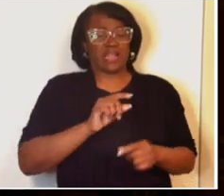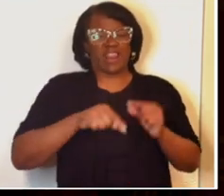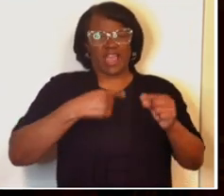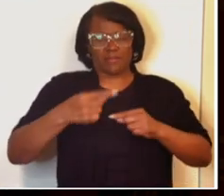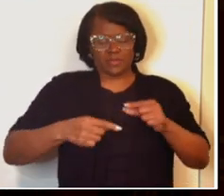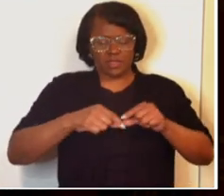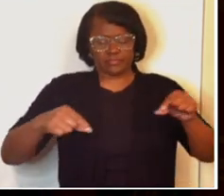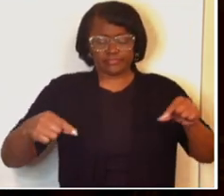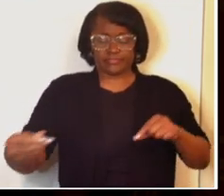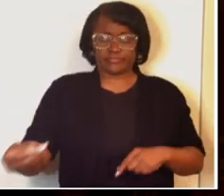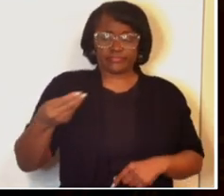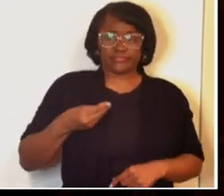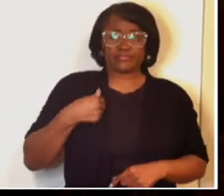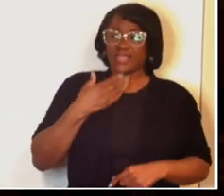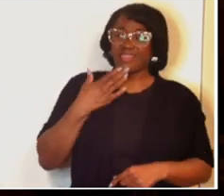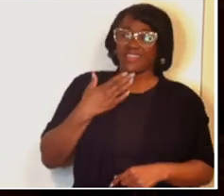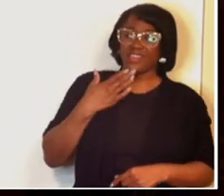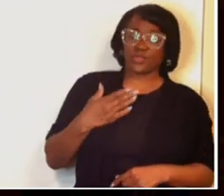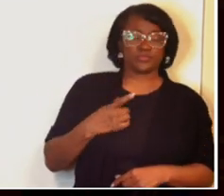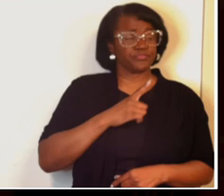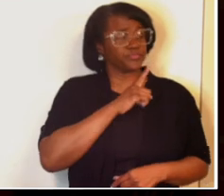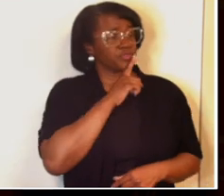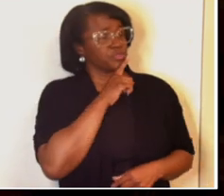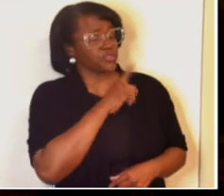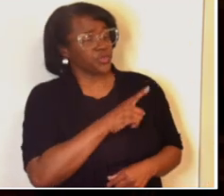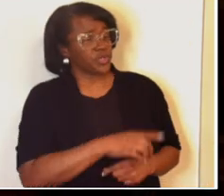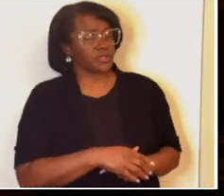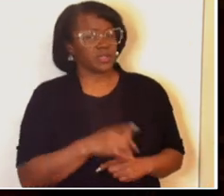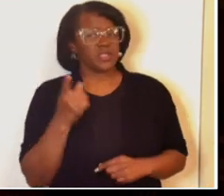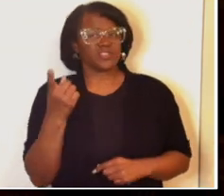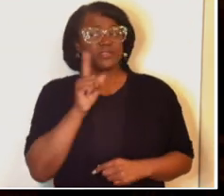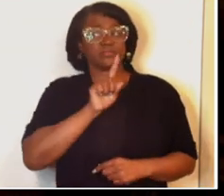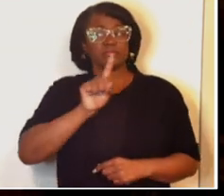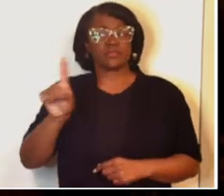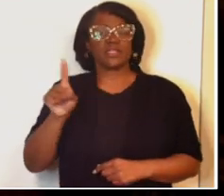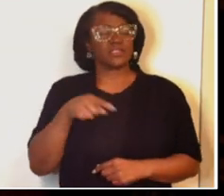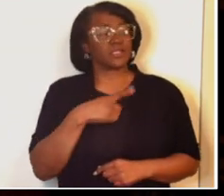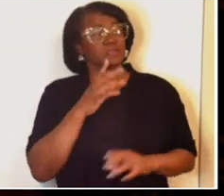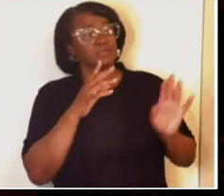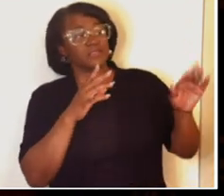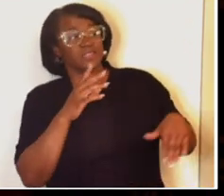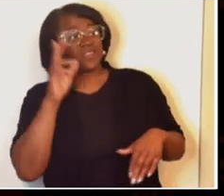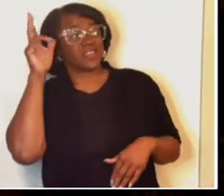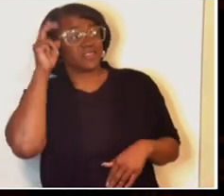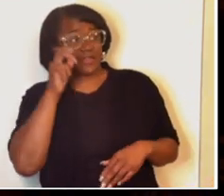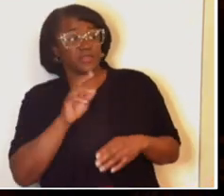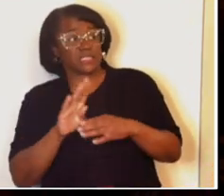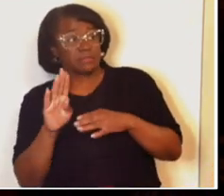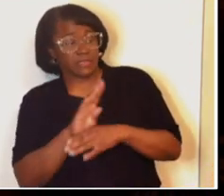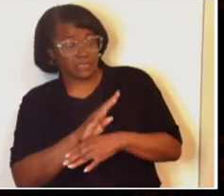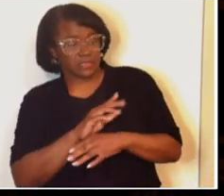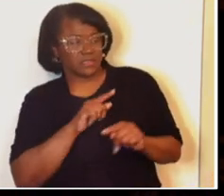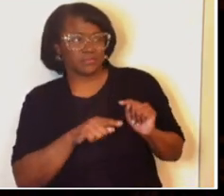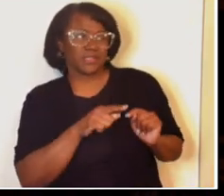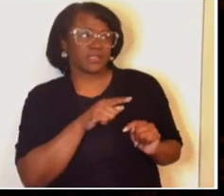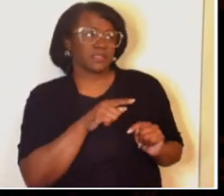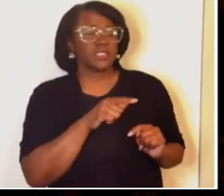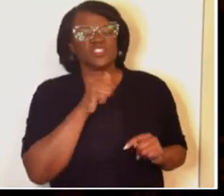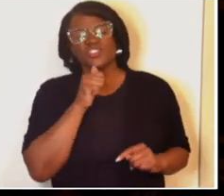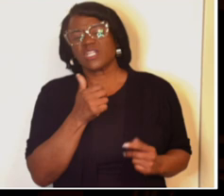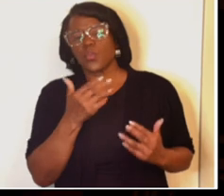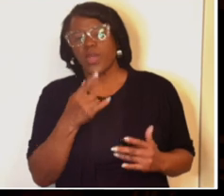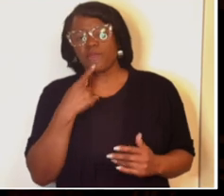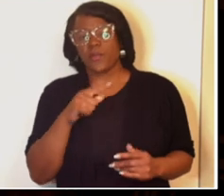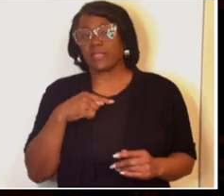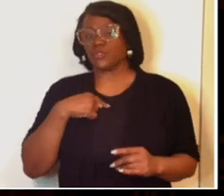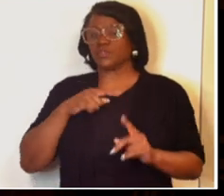Samantha." "Sure," she said. As she turned away, she added, "The devil is busy," but she didn't wait for a reply. I unrolled the